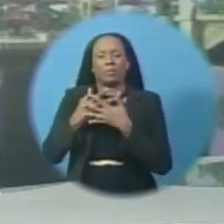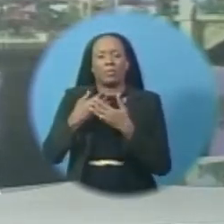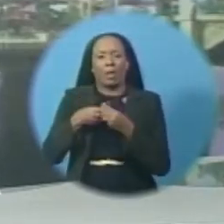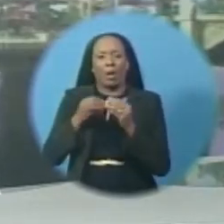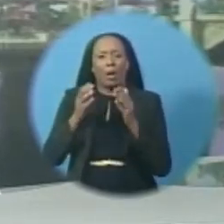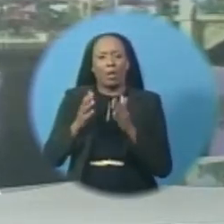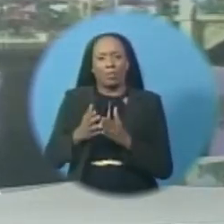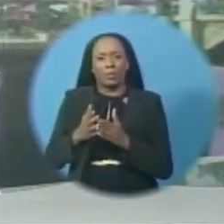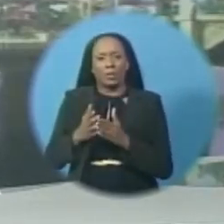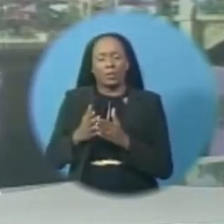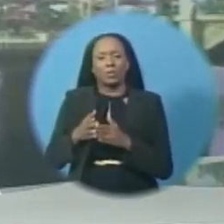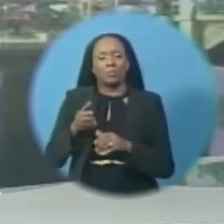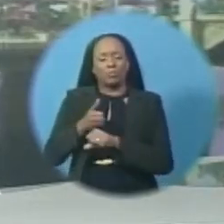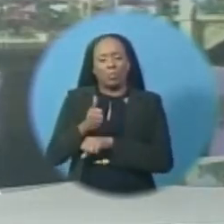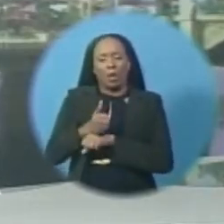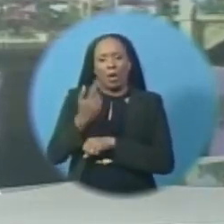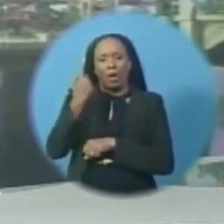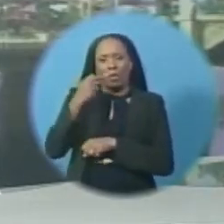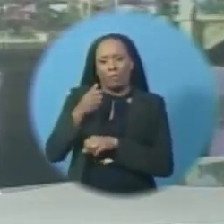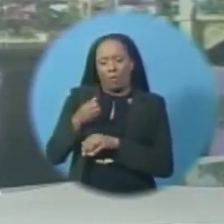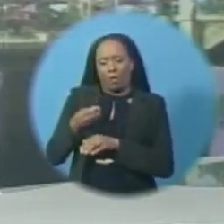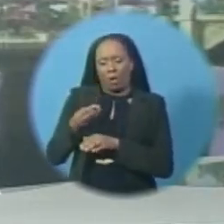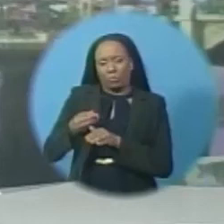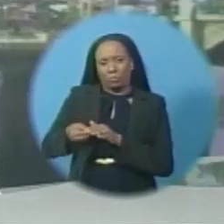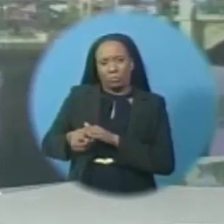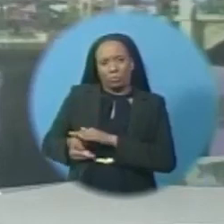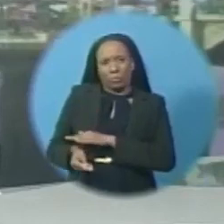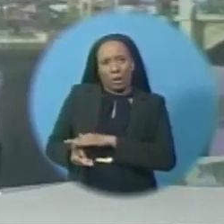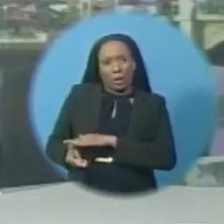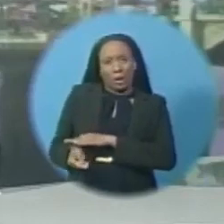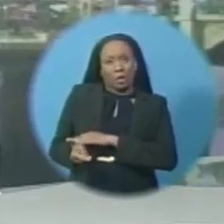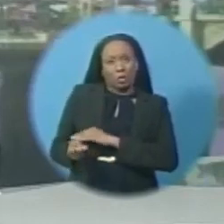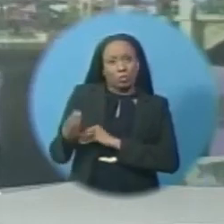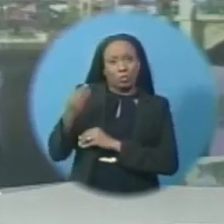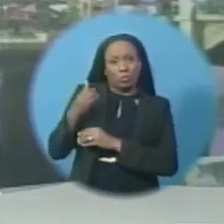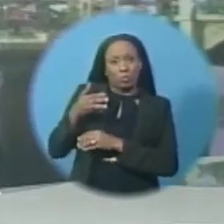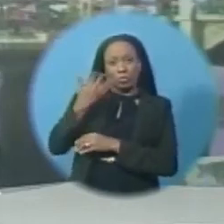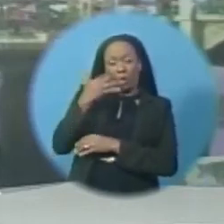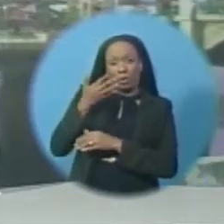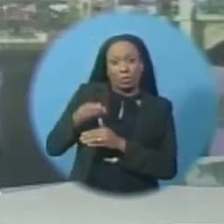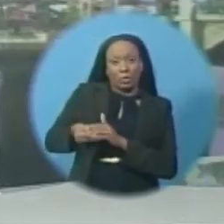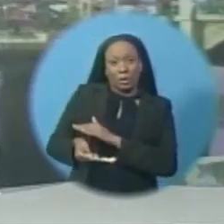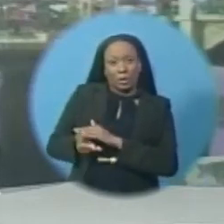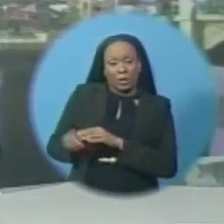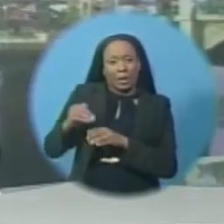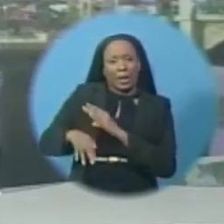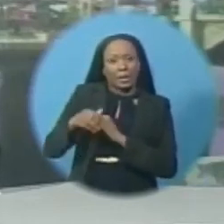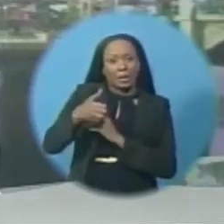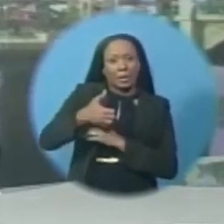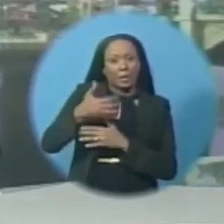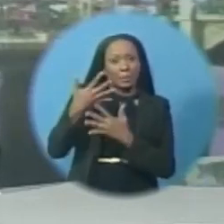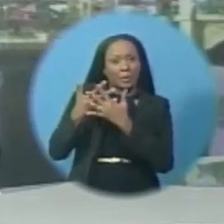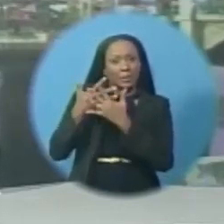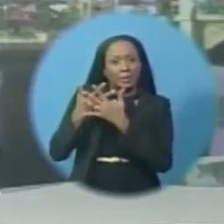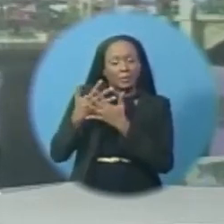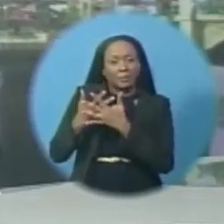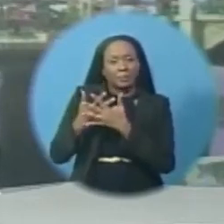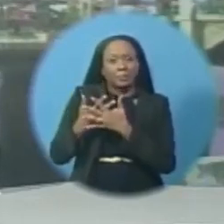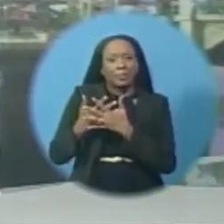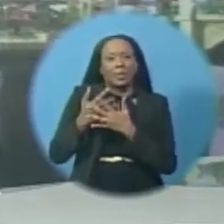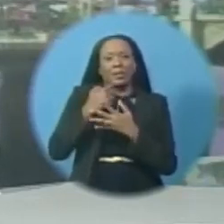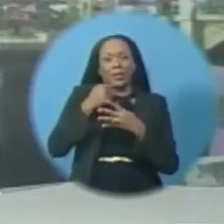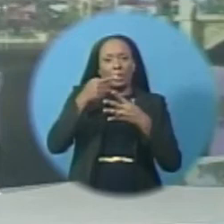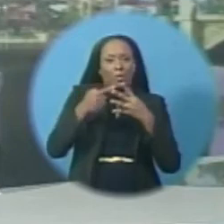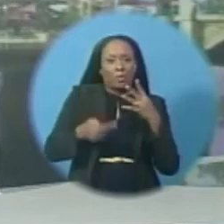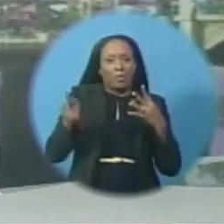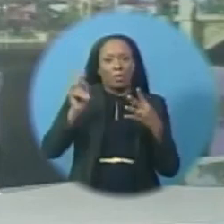smuggling cocaine and cell phones into the U.S. territory's prisons. Justice Secretary Wanda Vasquez says that the suspects